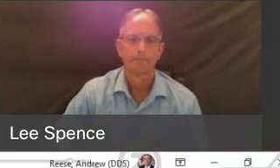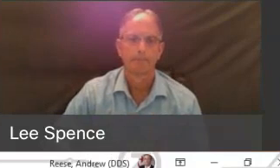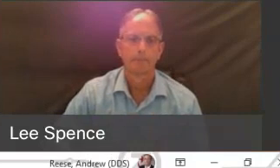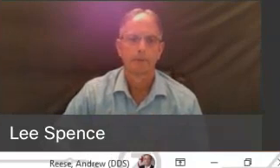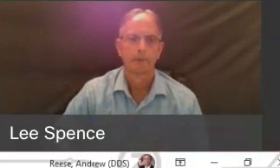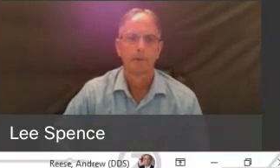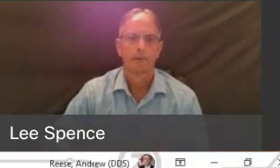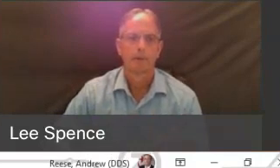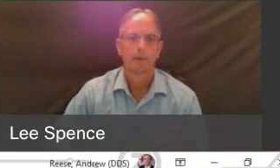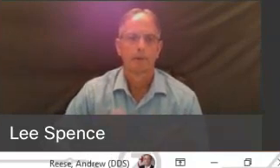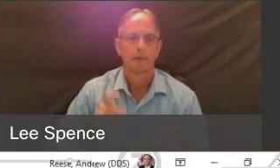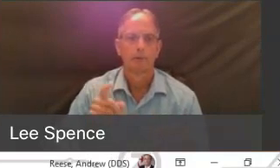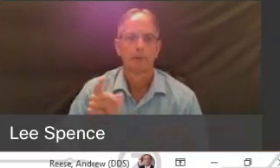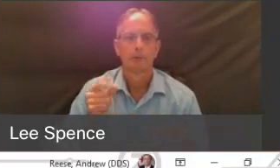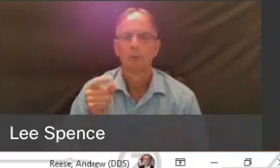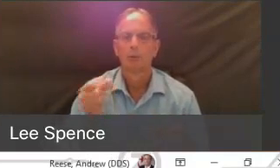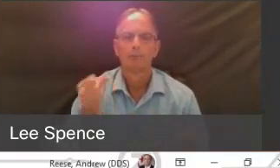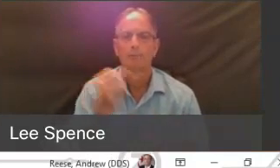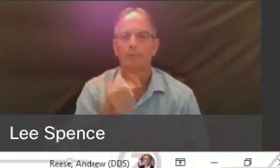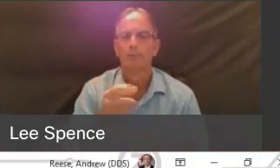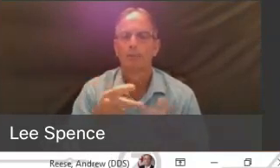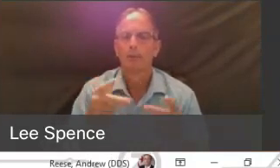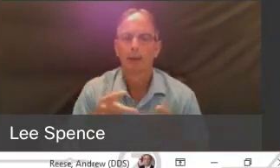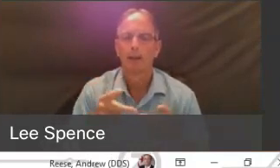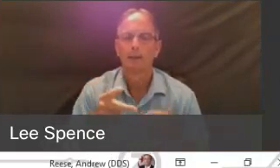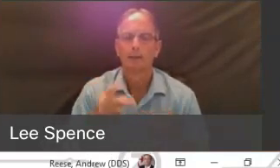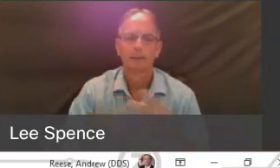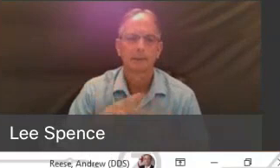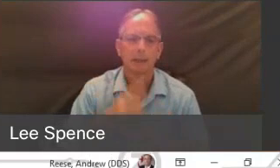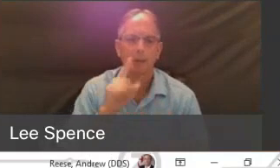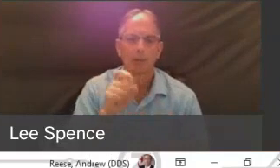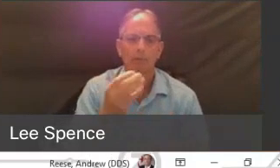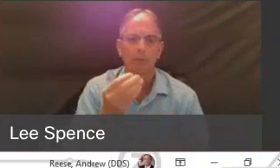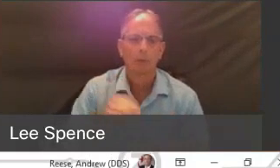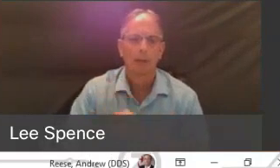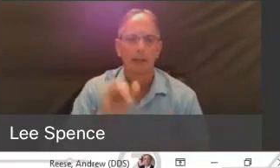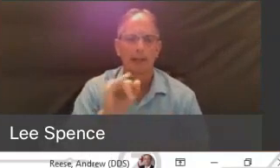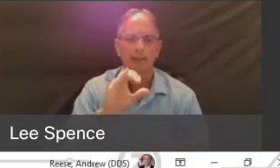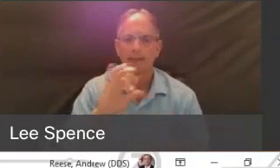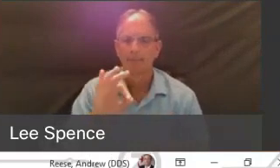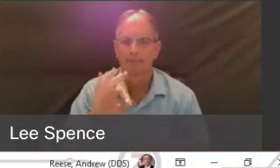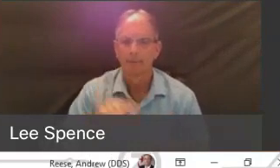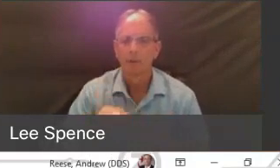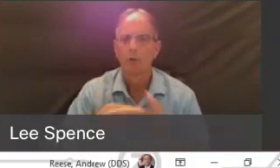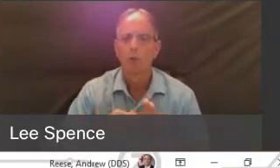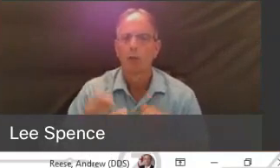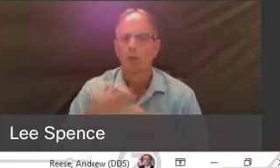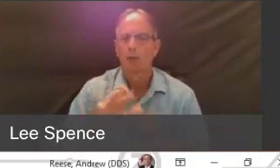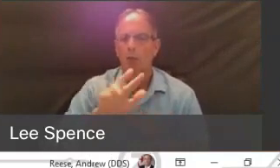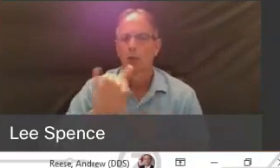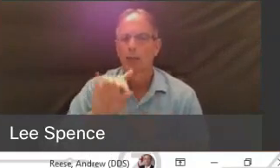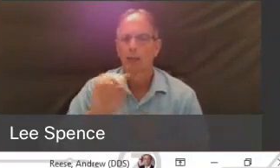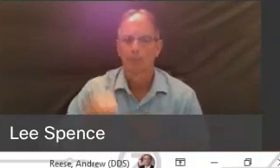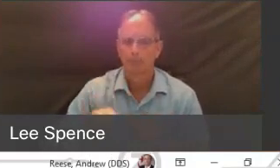And so by placement type, those 114 in ICFs represent about 38% of people